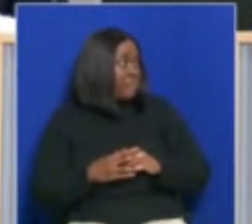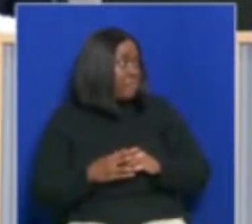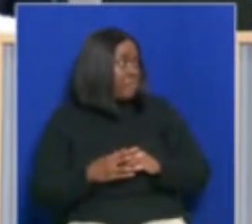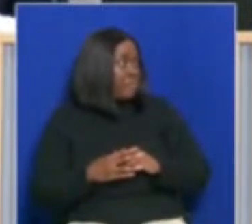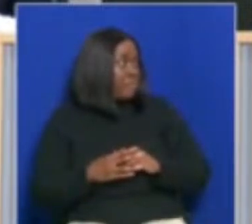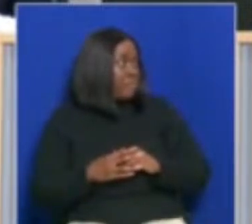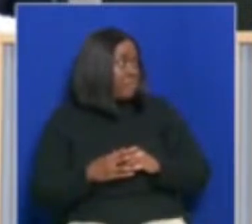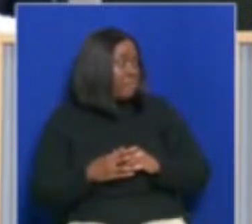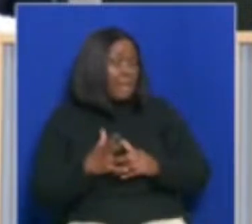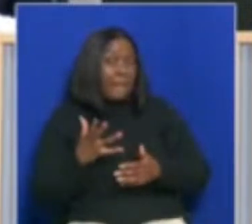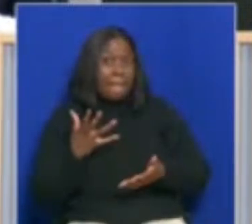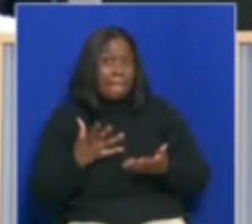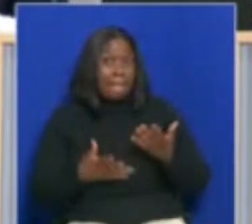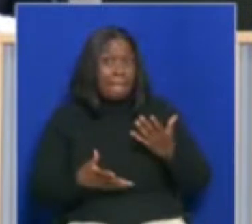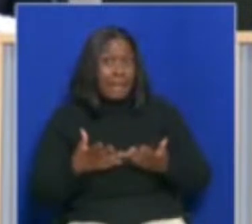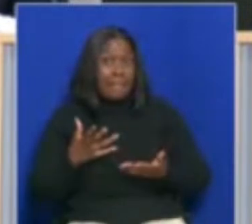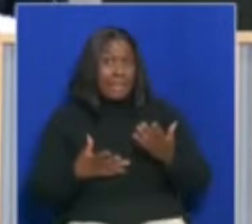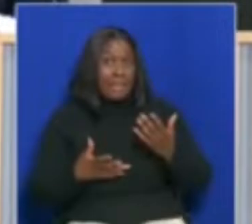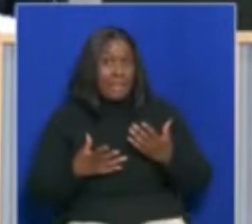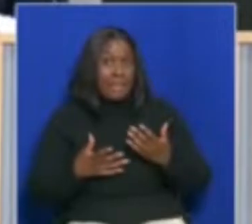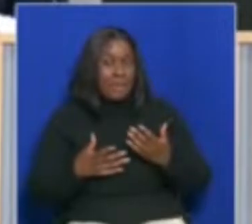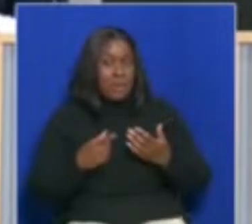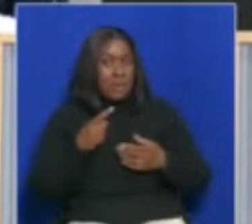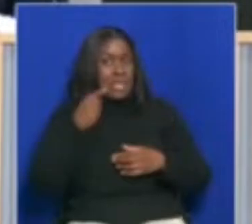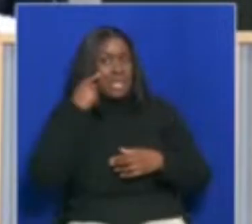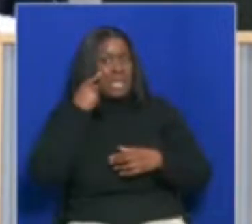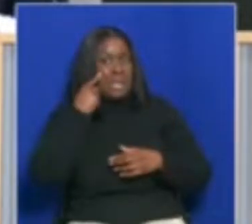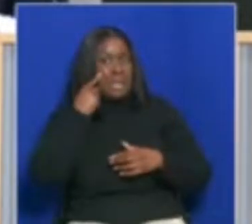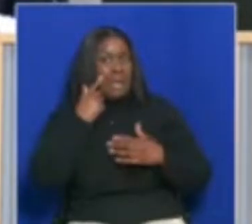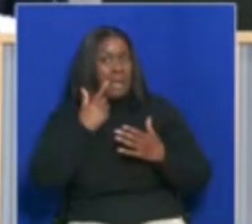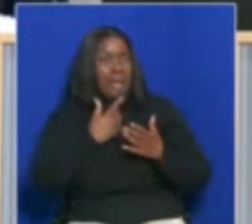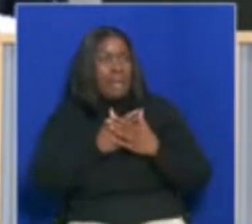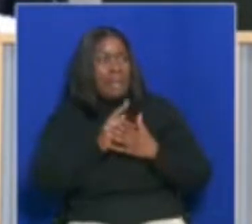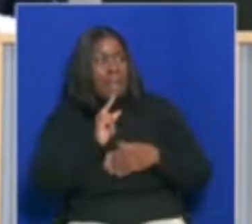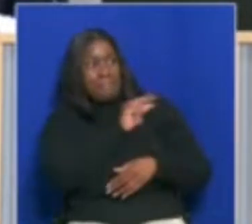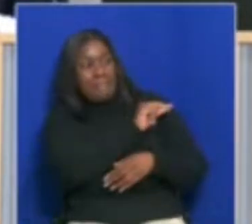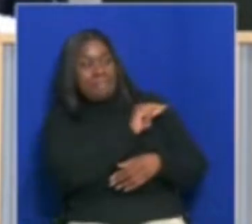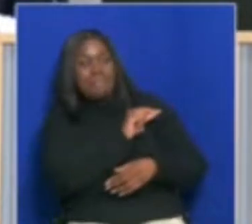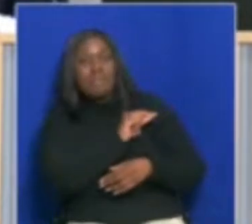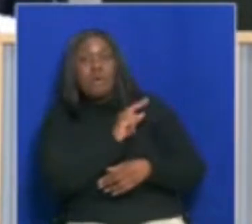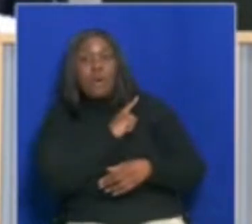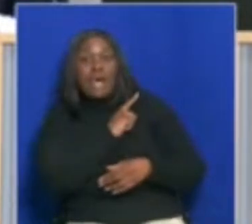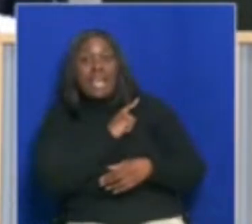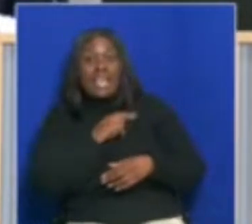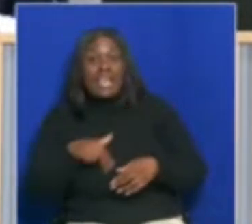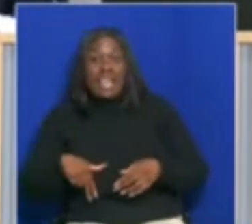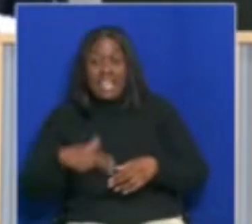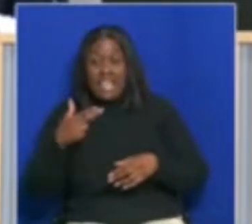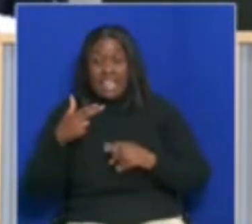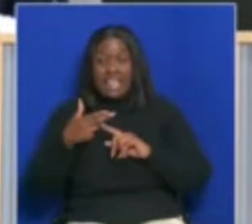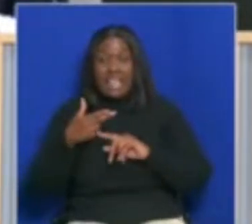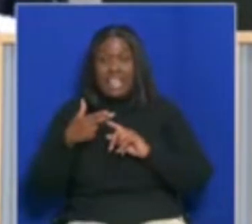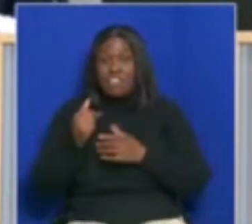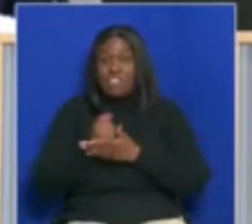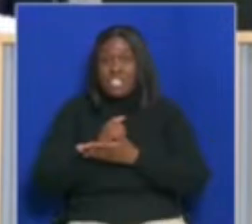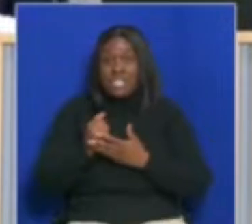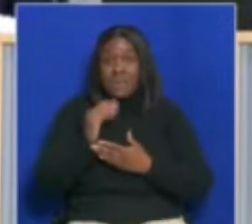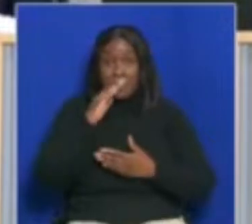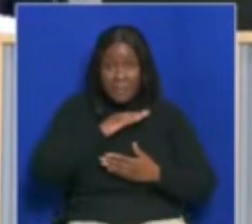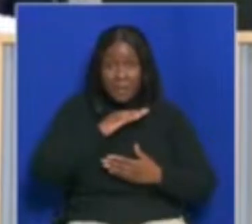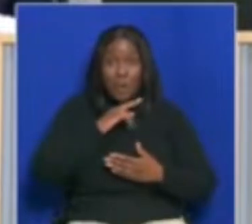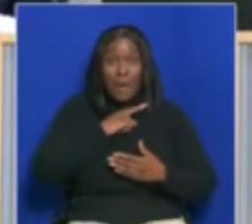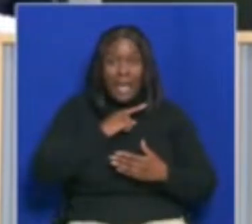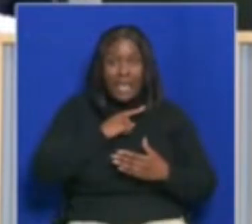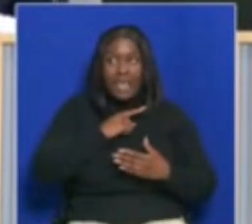might escape, and therefore you use the unlicensed firearm so that nothing links